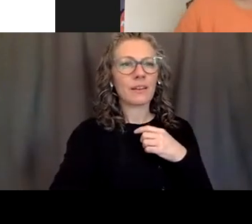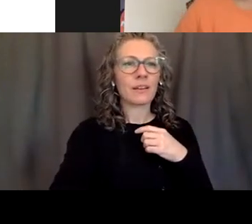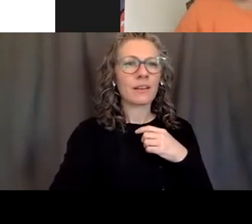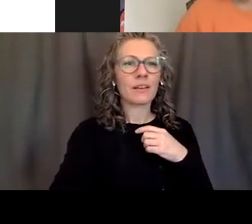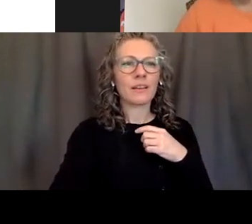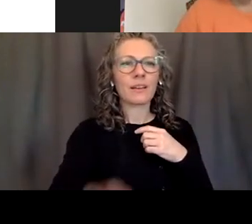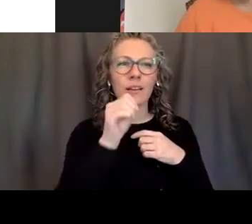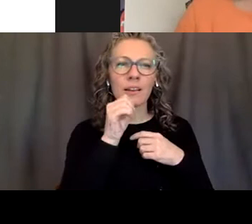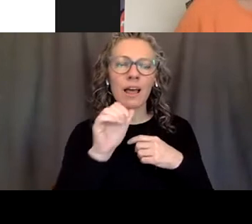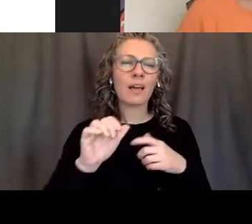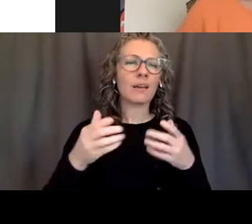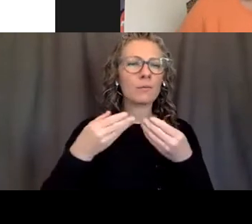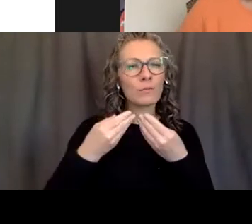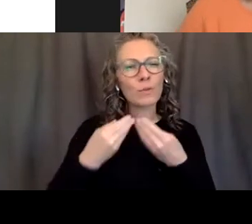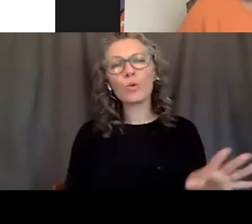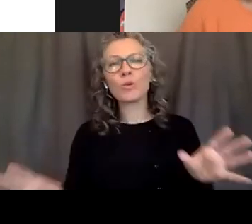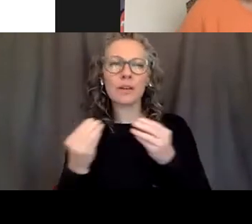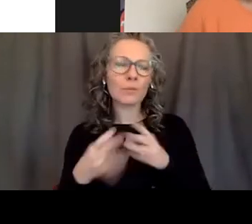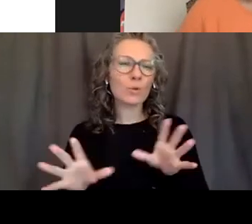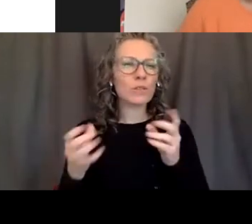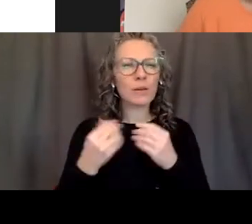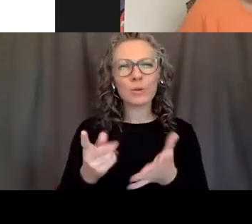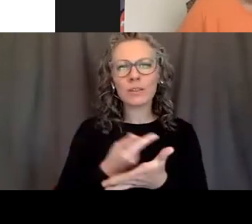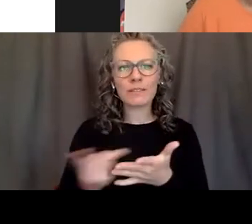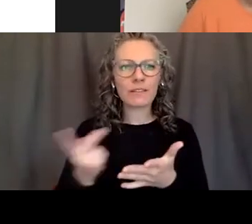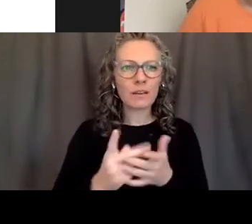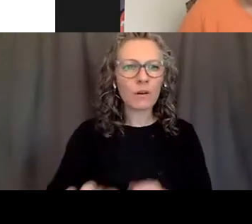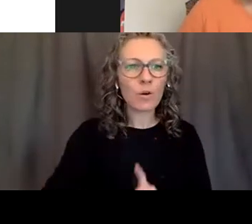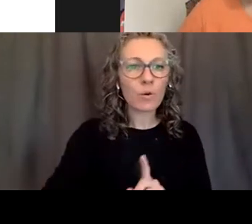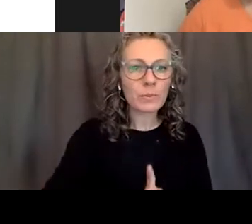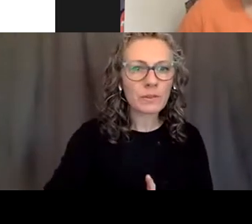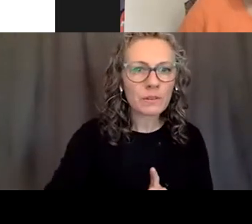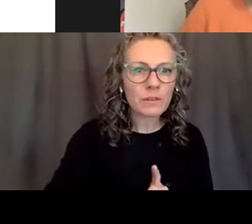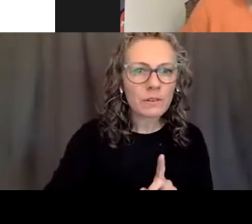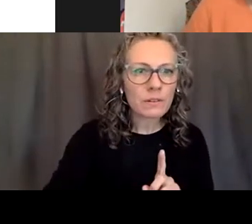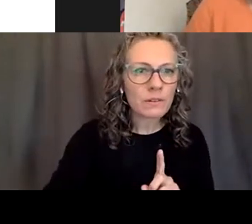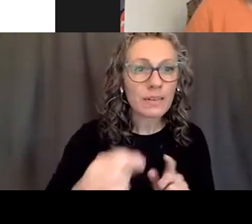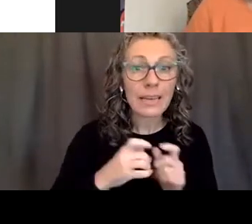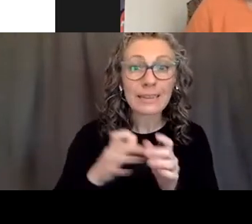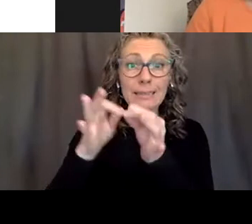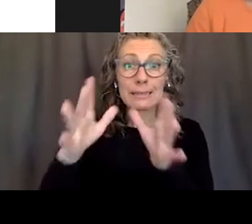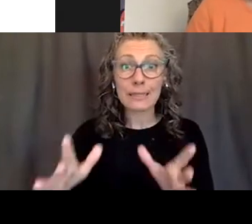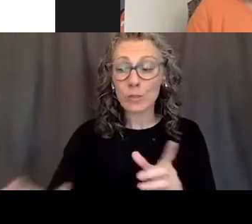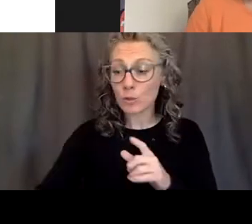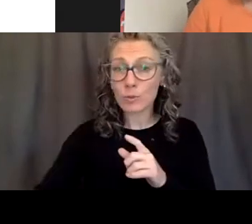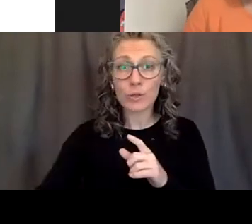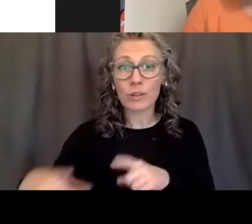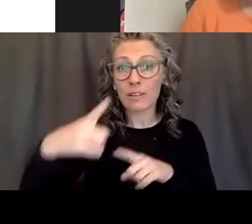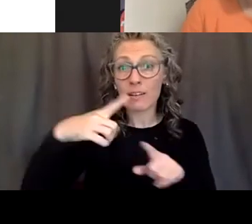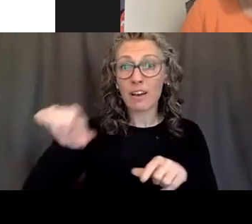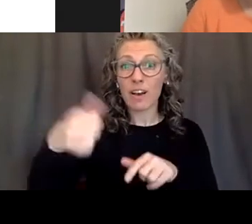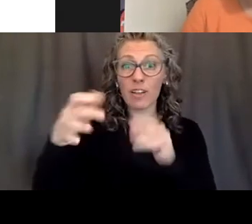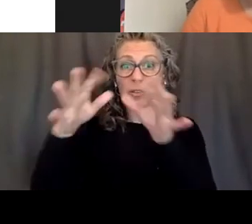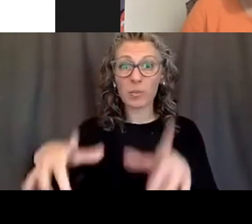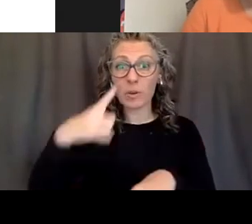am just losing the battle, or I am too tired to do anything. So yeah, that's what it feels like I'm just